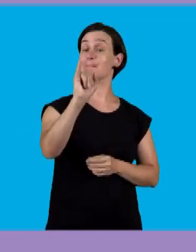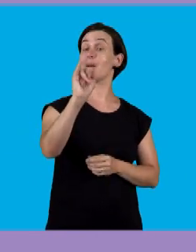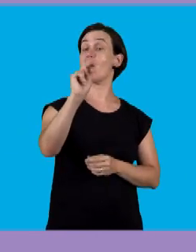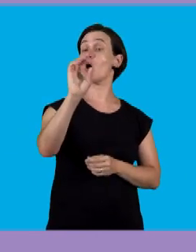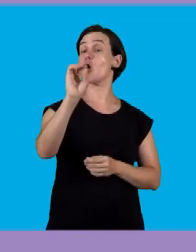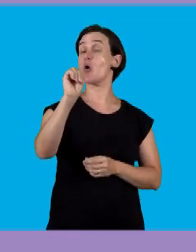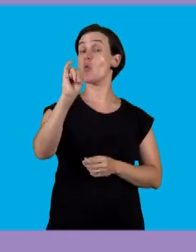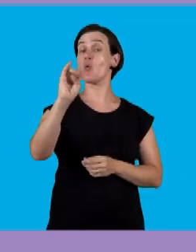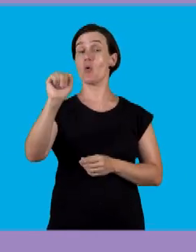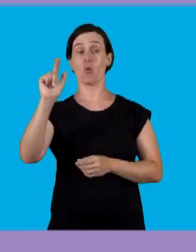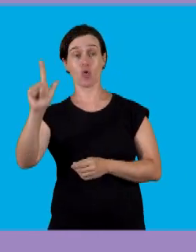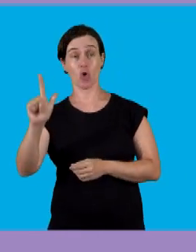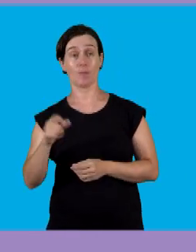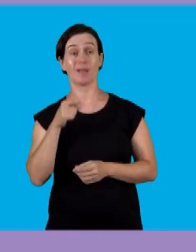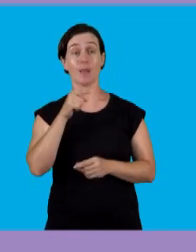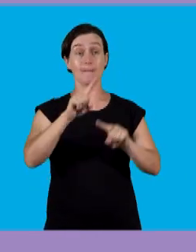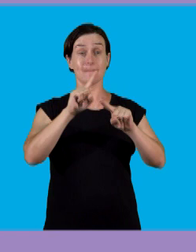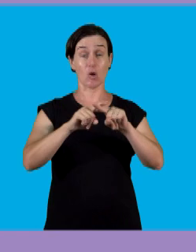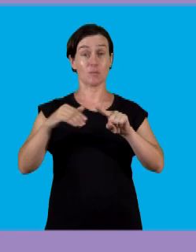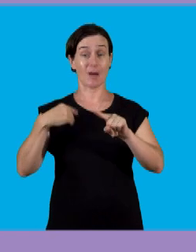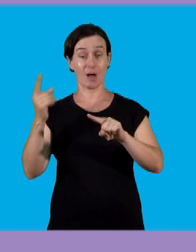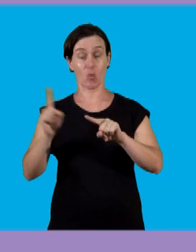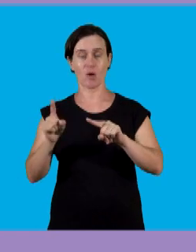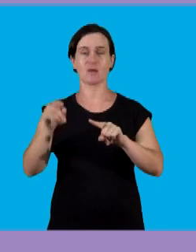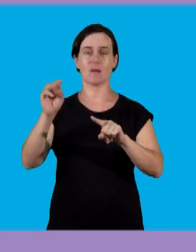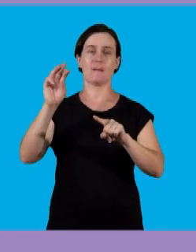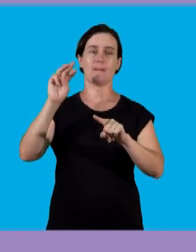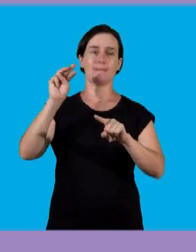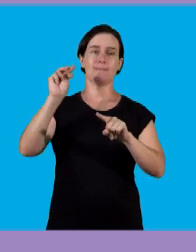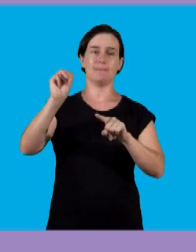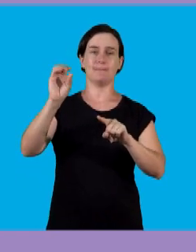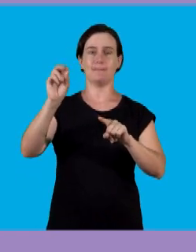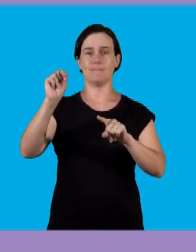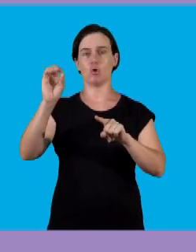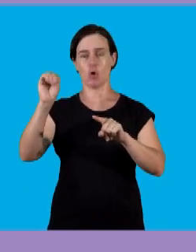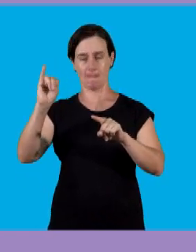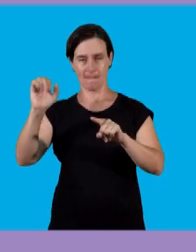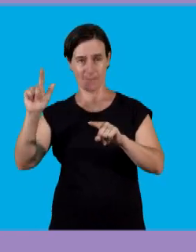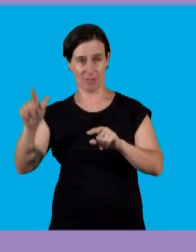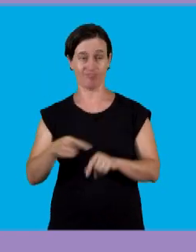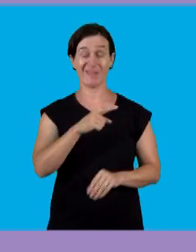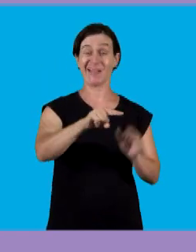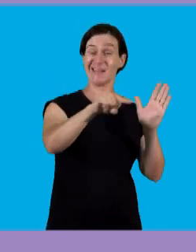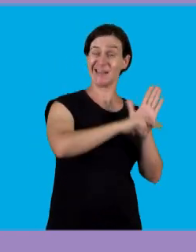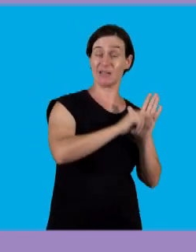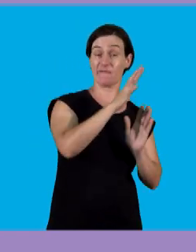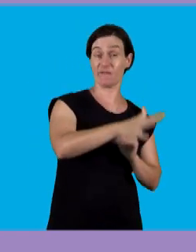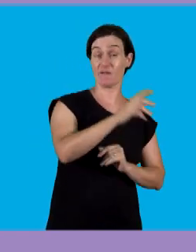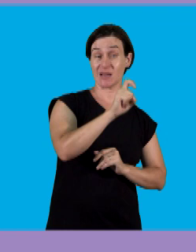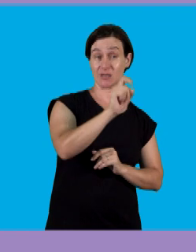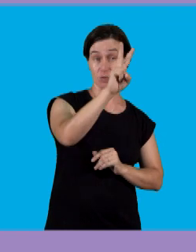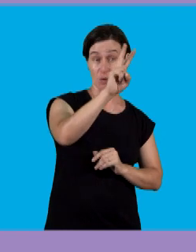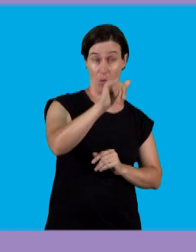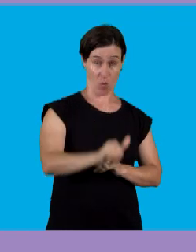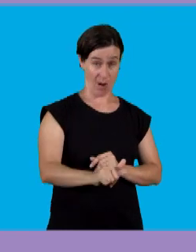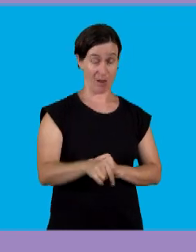which is being multiplied by a monomial. So we have there a minus or a negative 15x squared